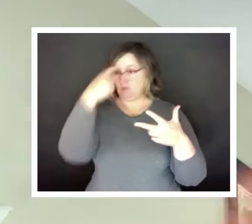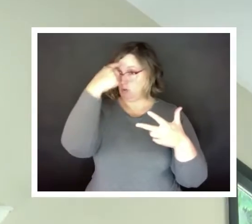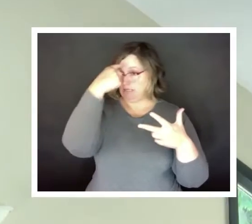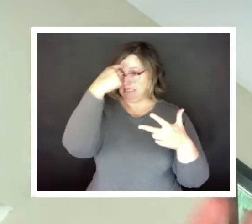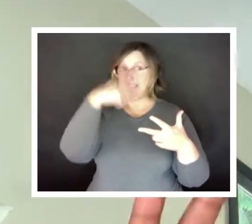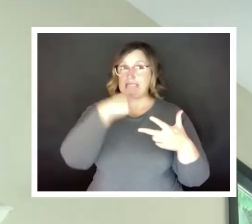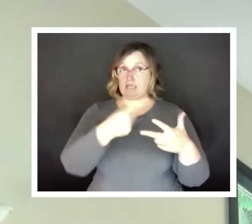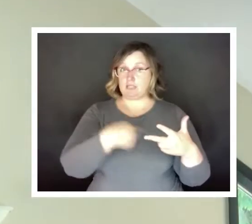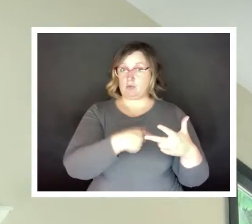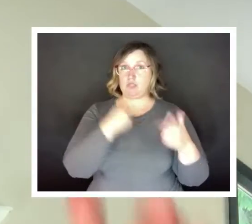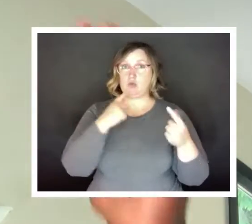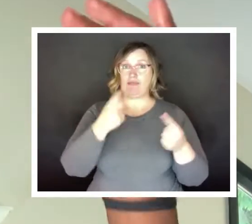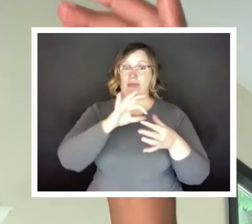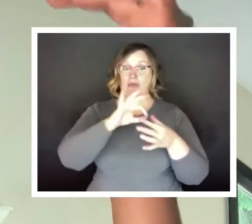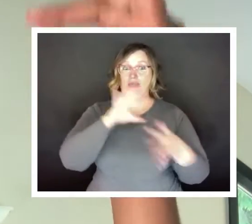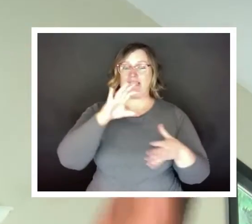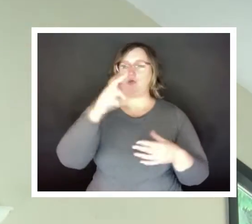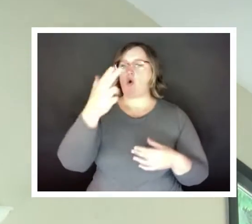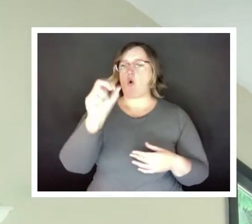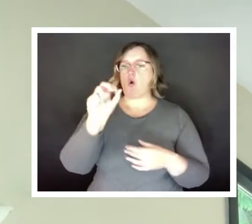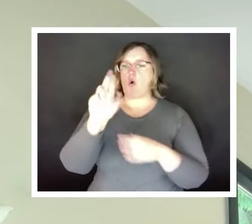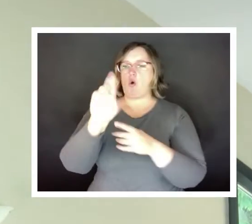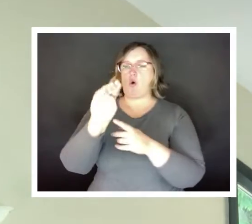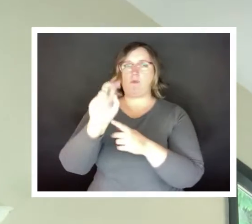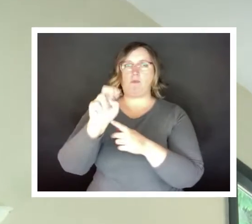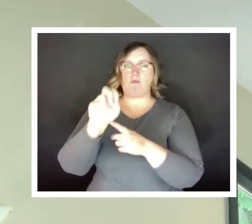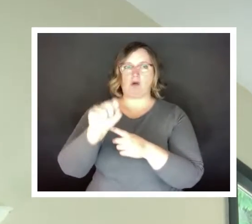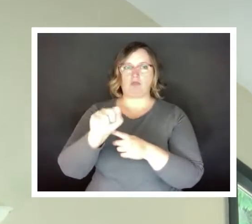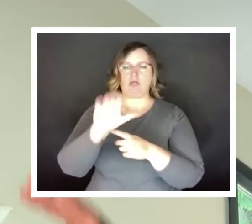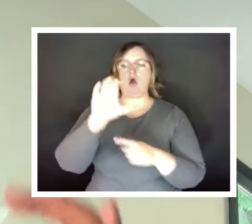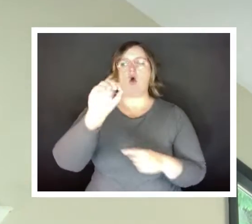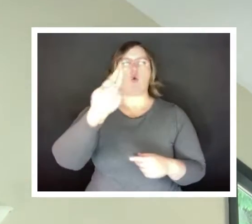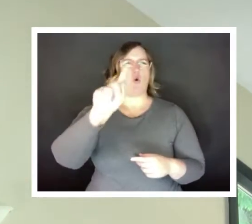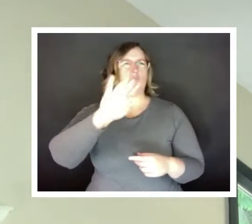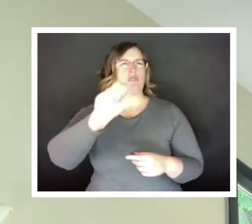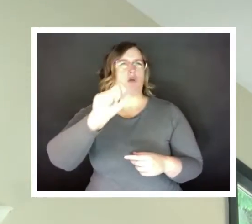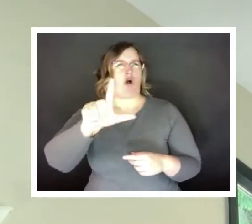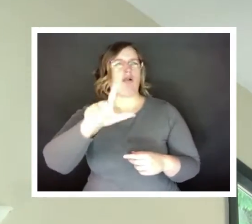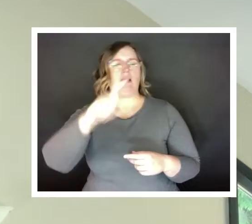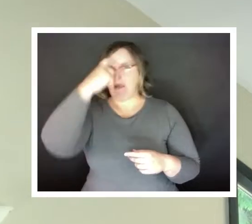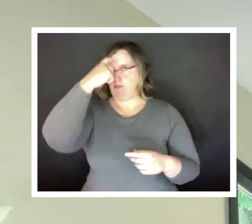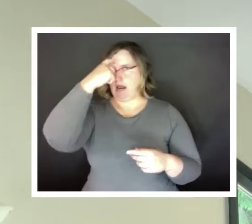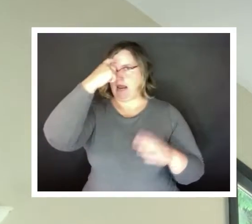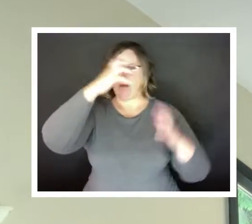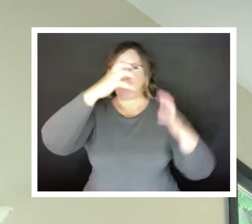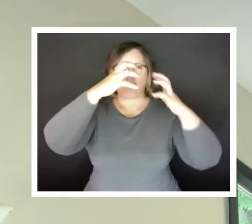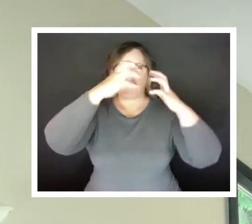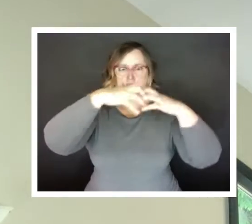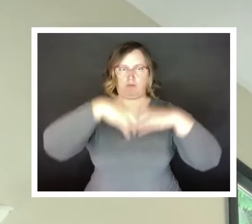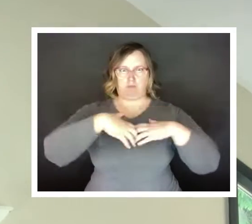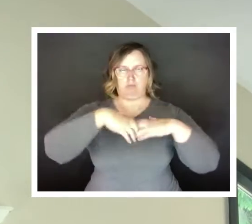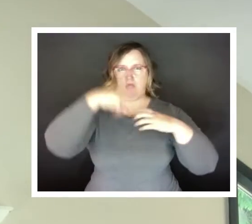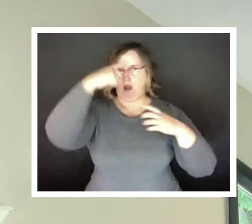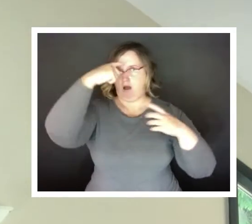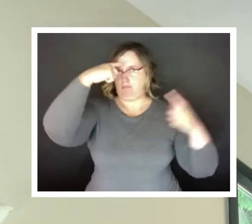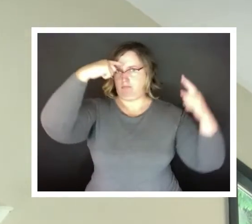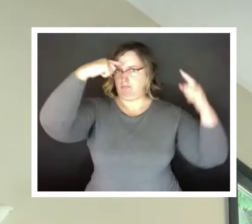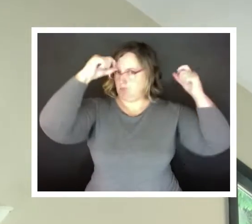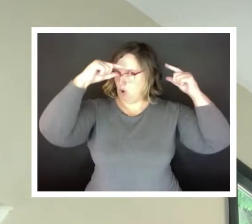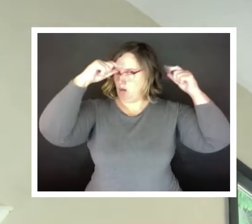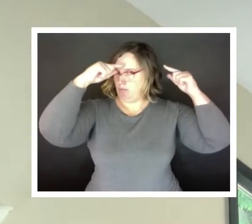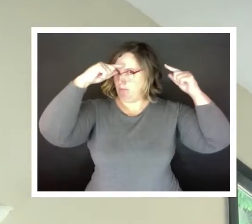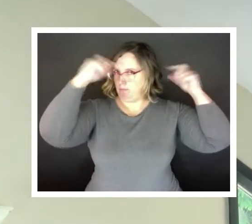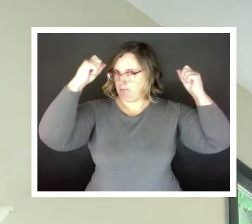off hormones like cortisol that actually shuts down our brain. It shuts down the neural connections between our prefrontal